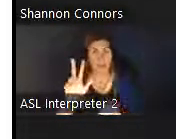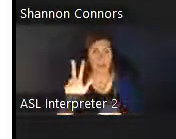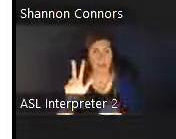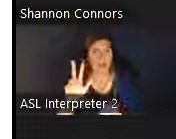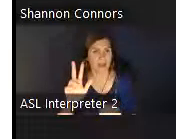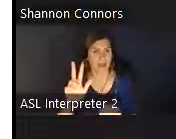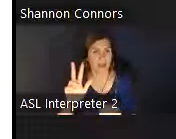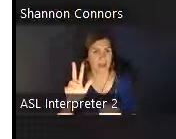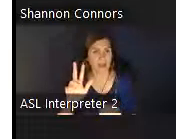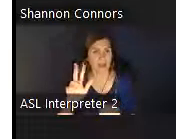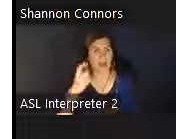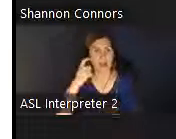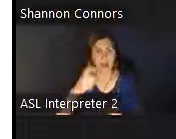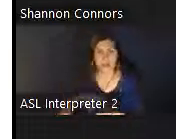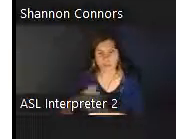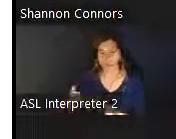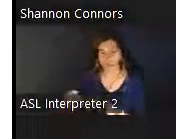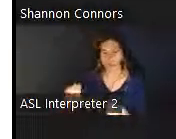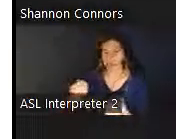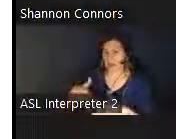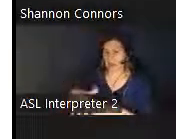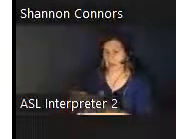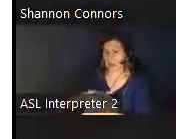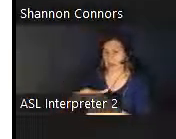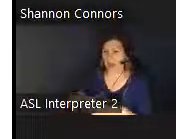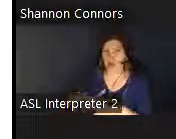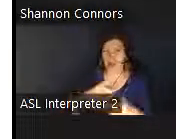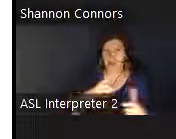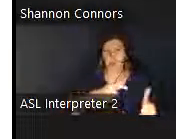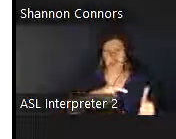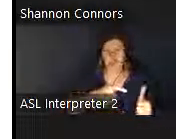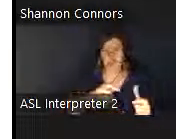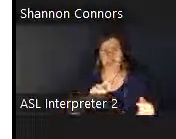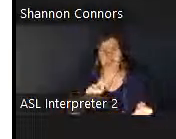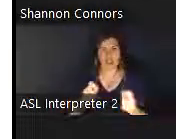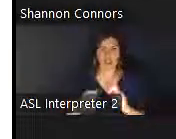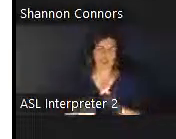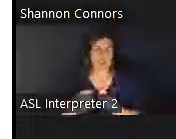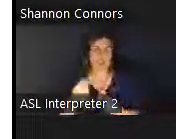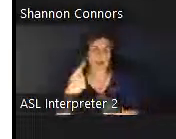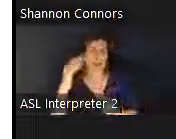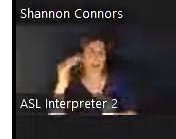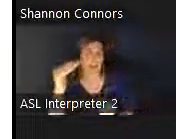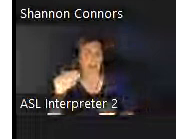shifts in the geographic range of a species in anticipation of future conditions.